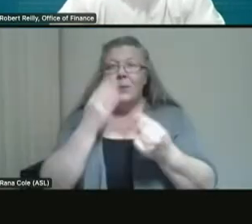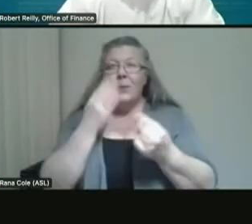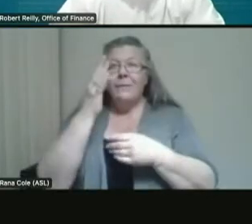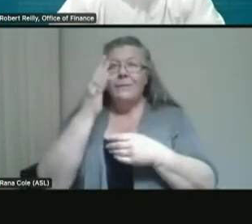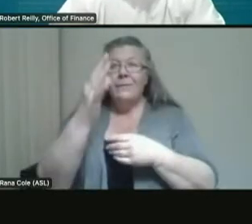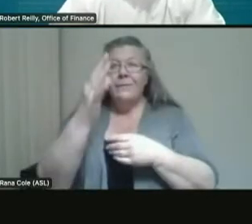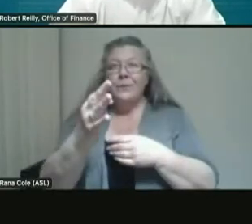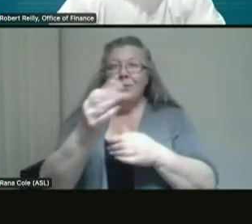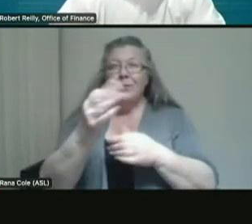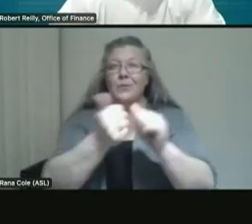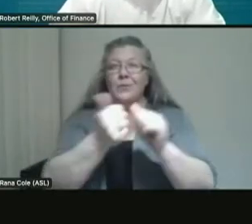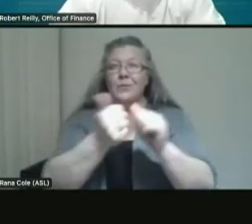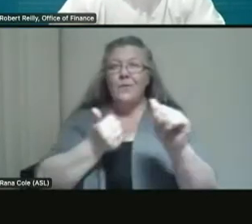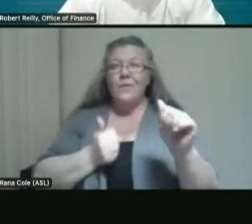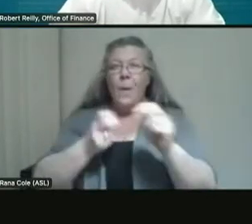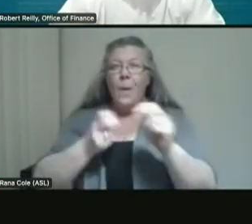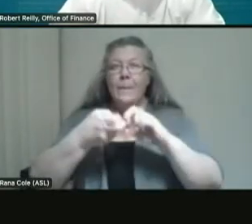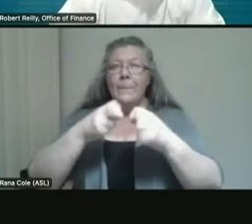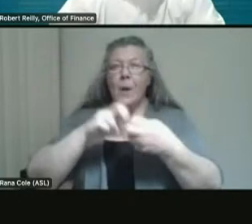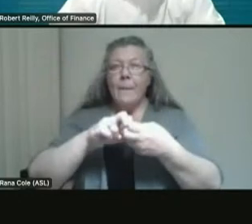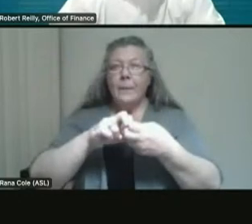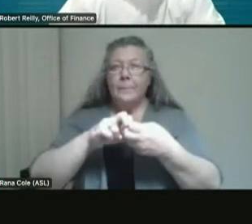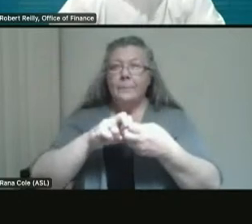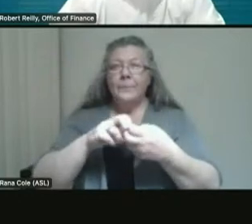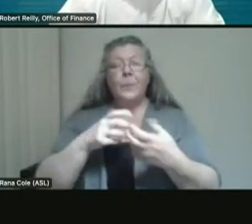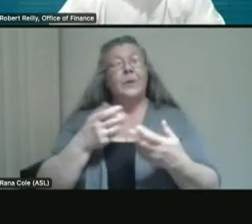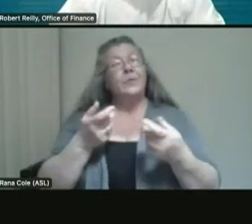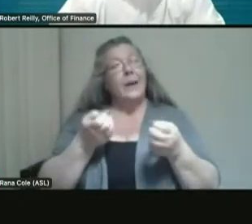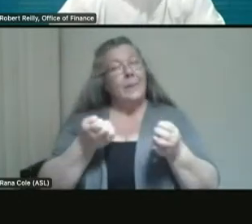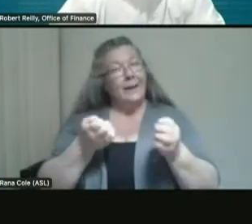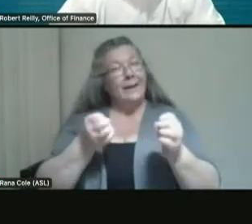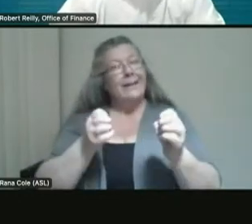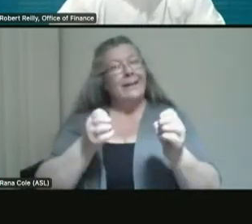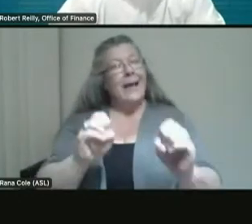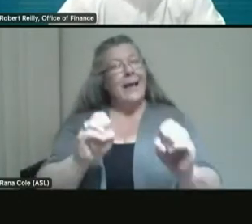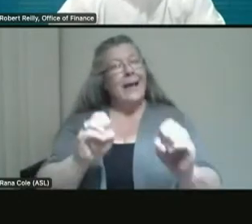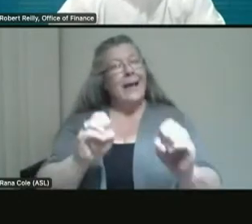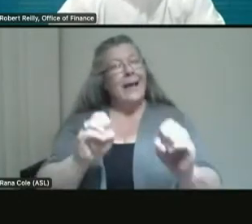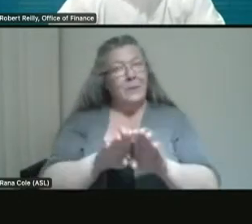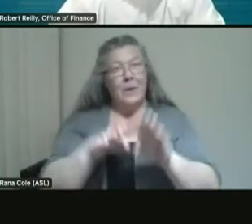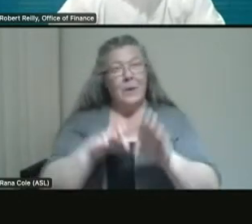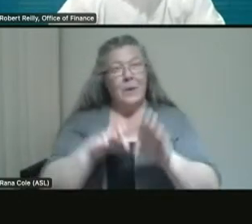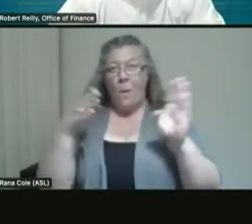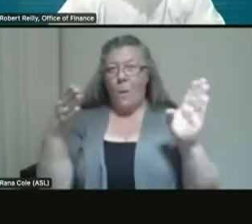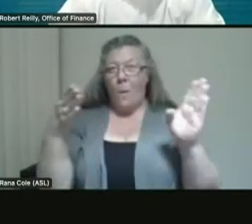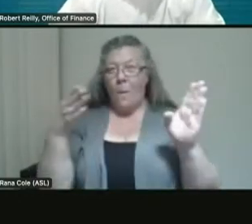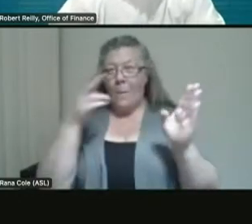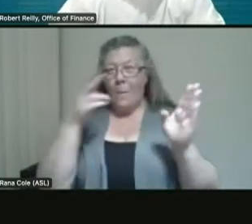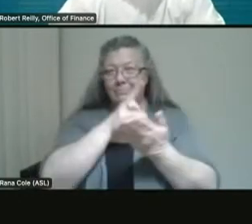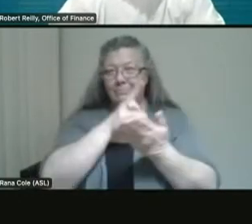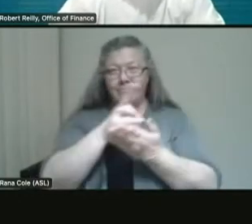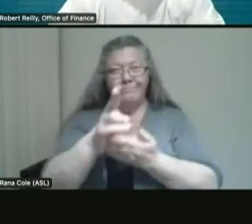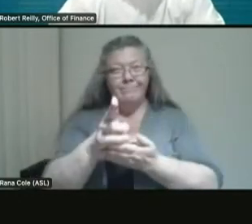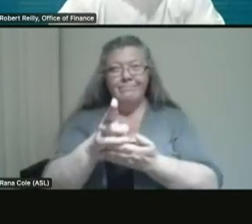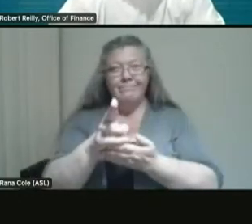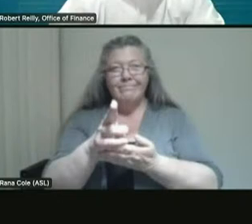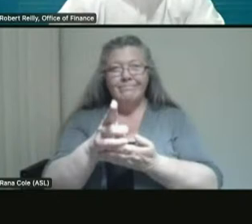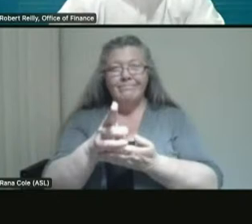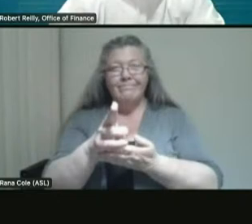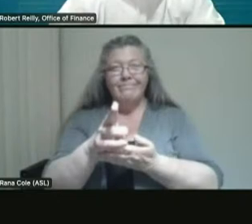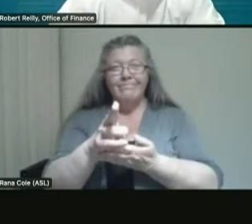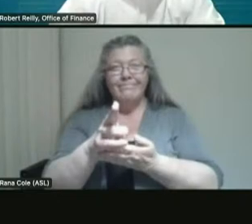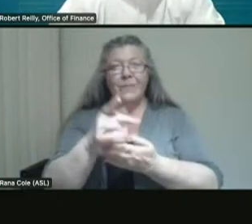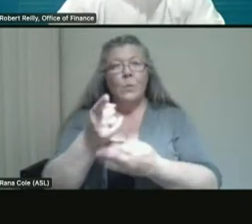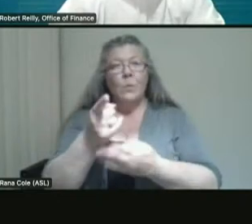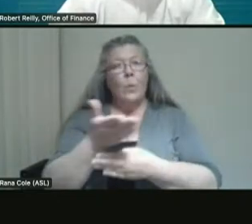So we absolutely make every effort and to always be transparent. I do want to say that. One thing that I've learned in the conversations with